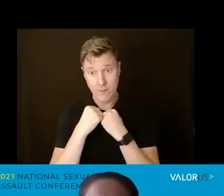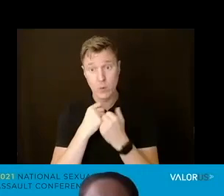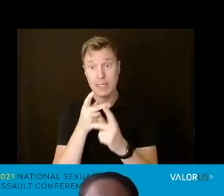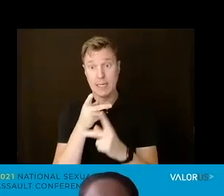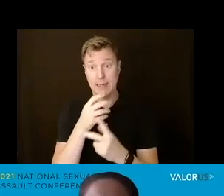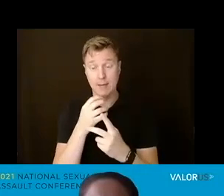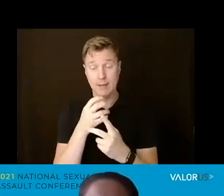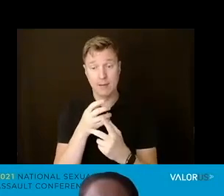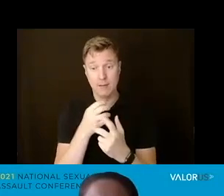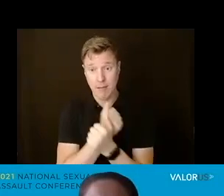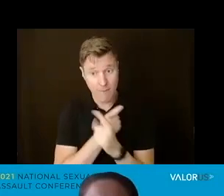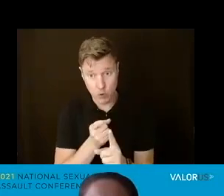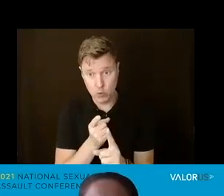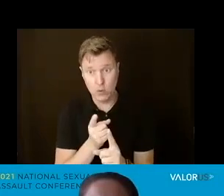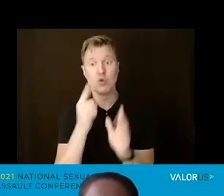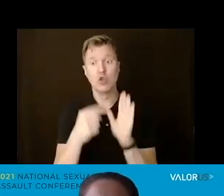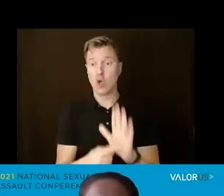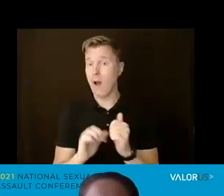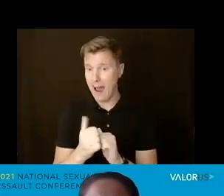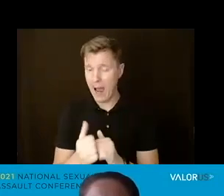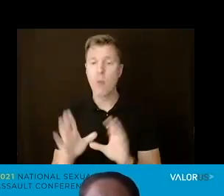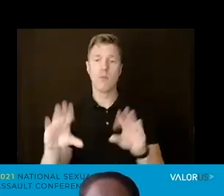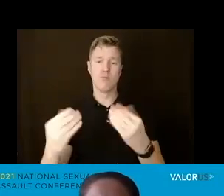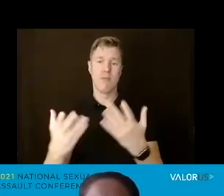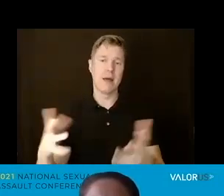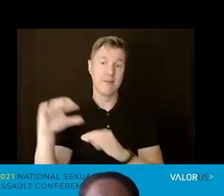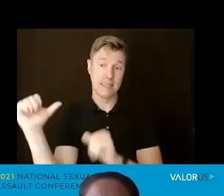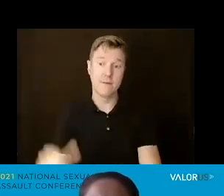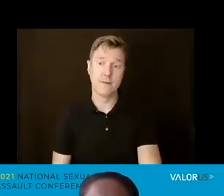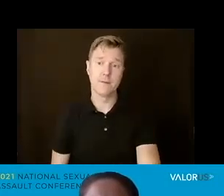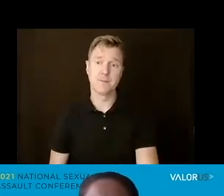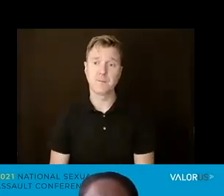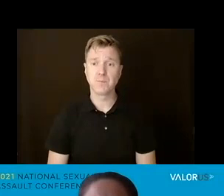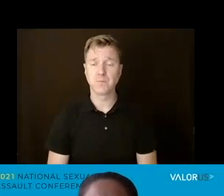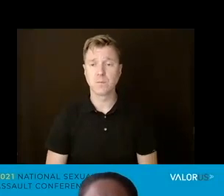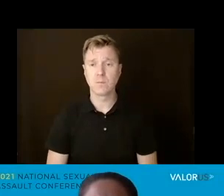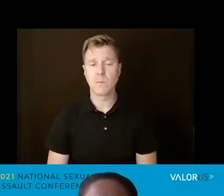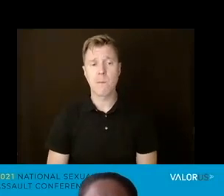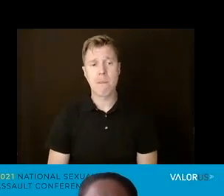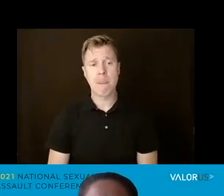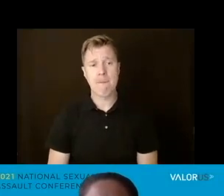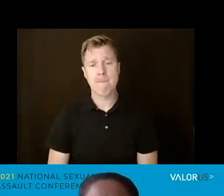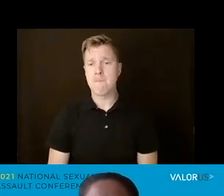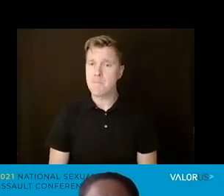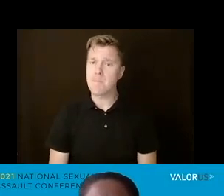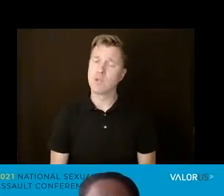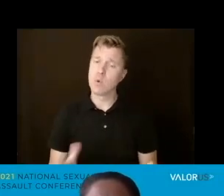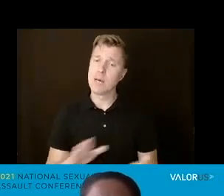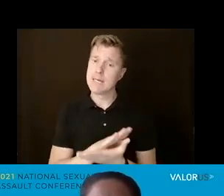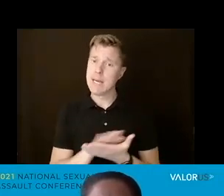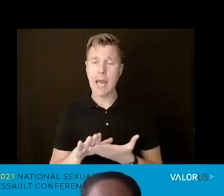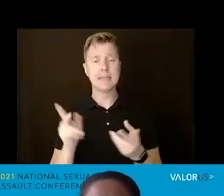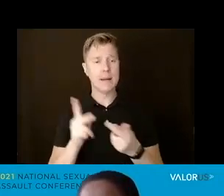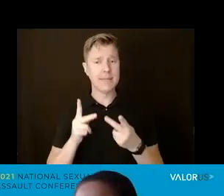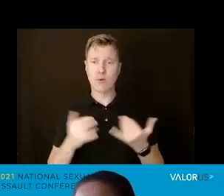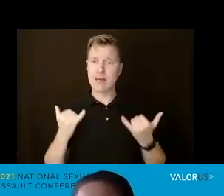we're going to show that is by giving a lot of leave. So, we are at kind of a nice place right now where the